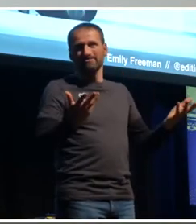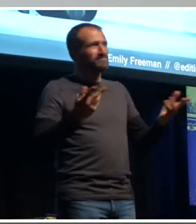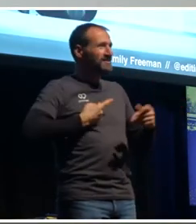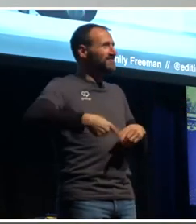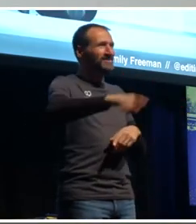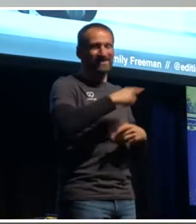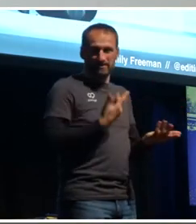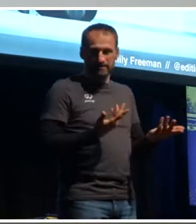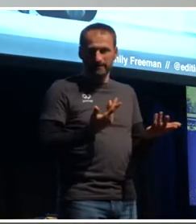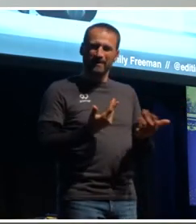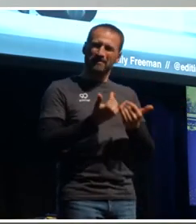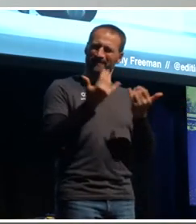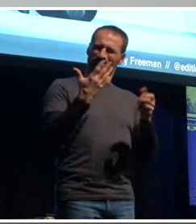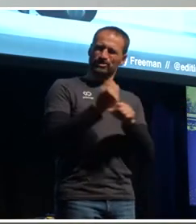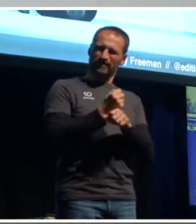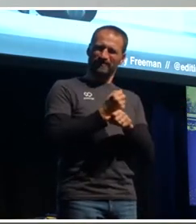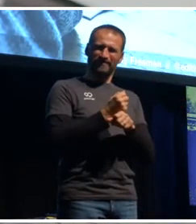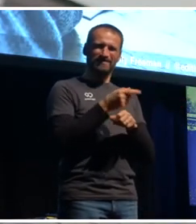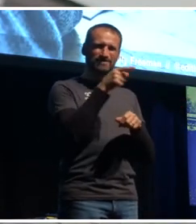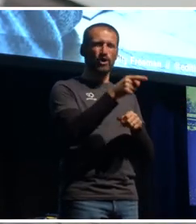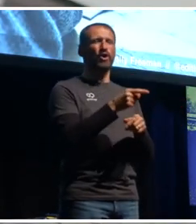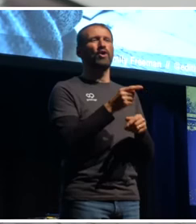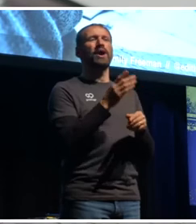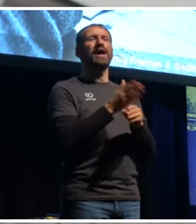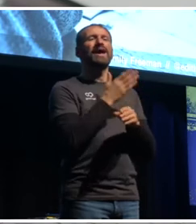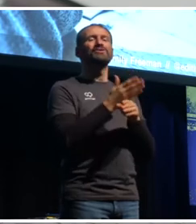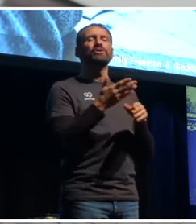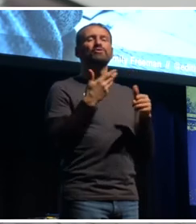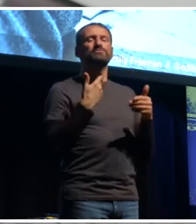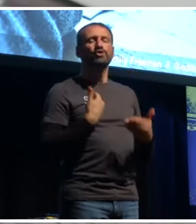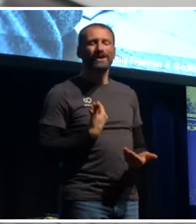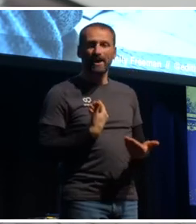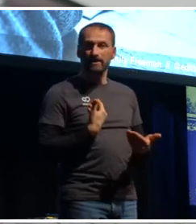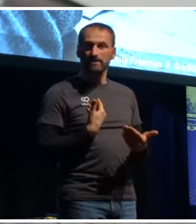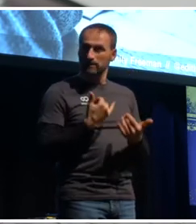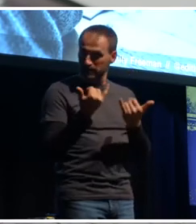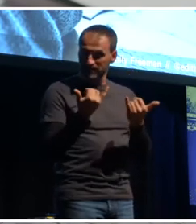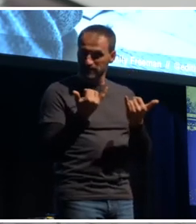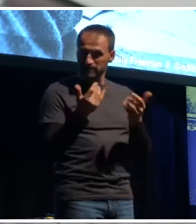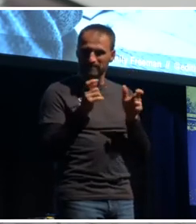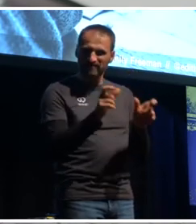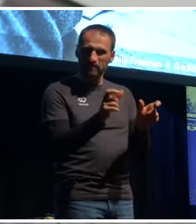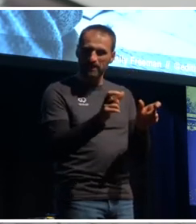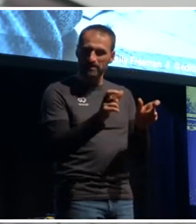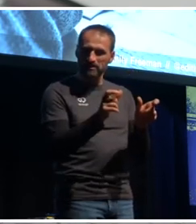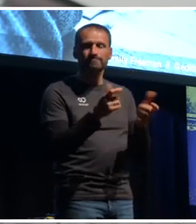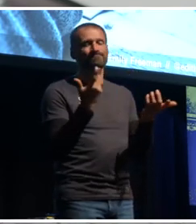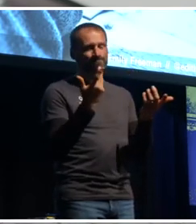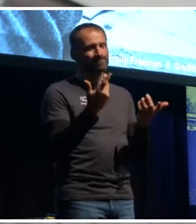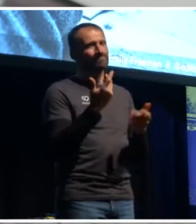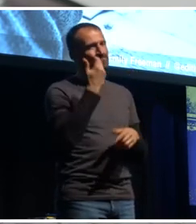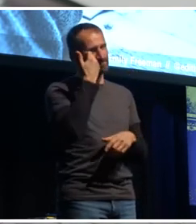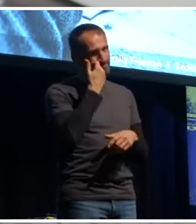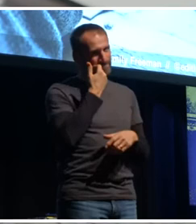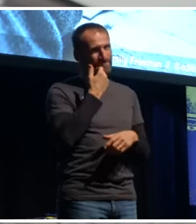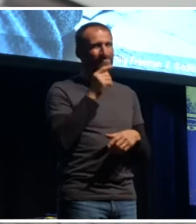So how do we prevent decision fatigue? Do the most important thing first. You are at your best first